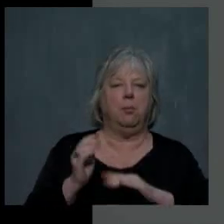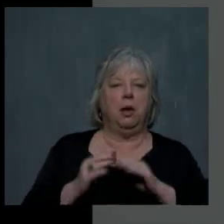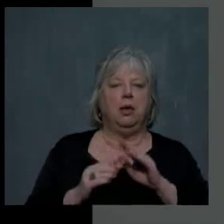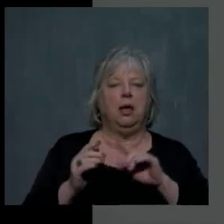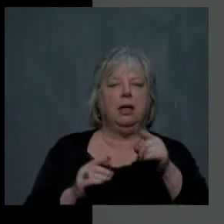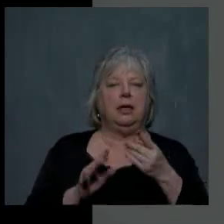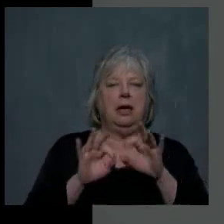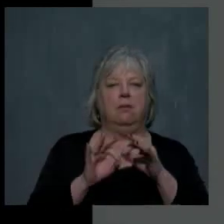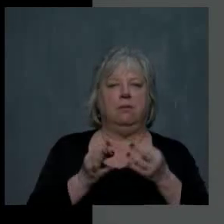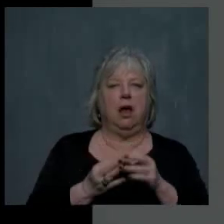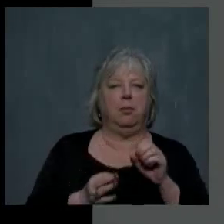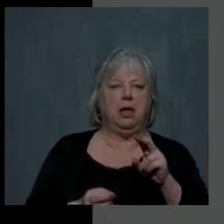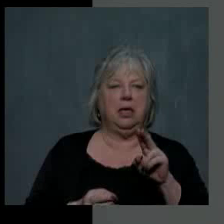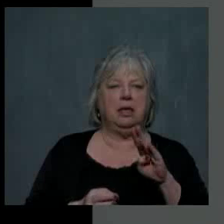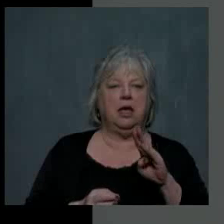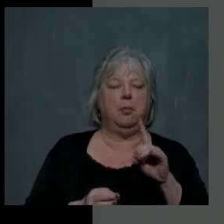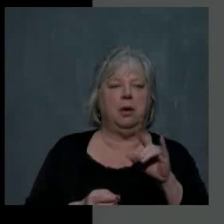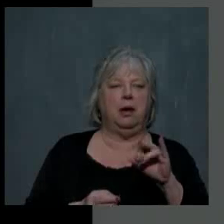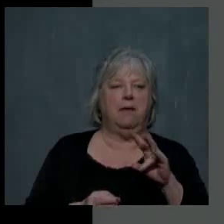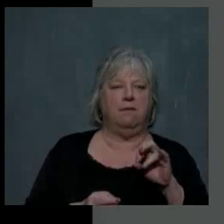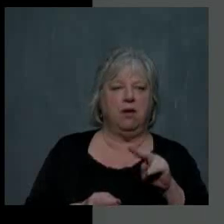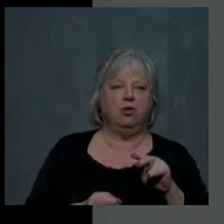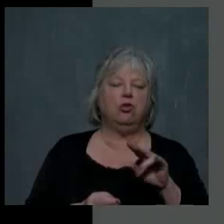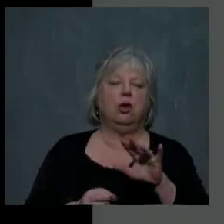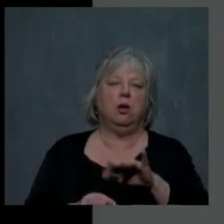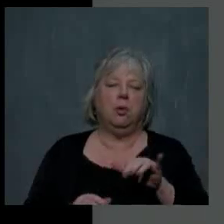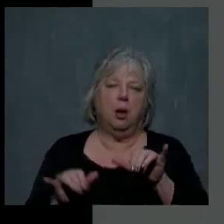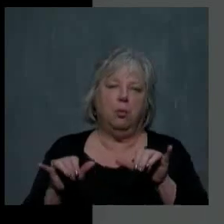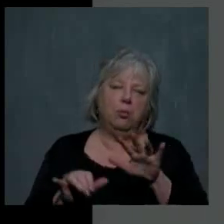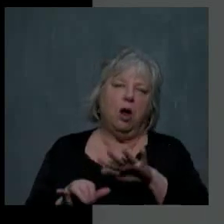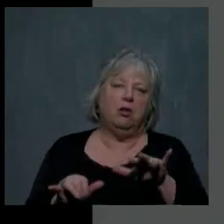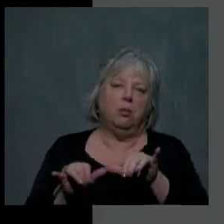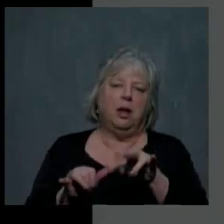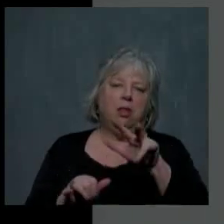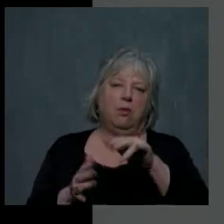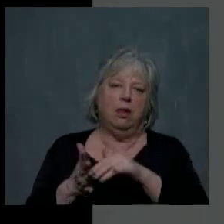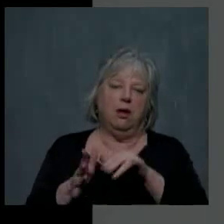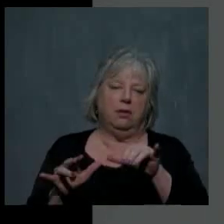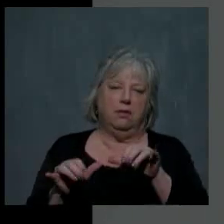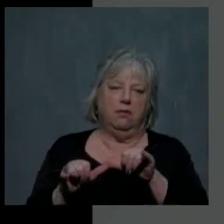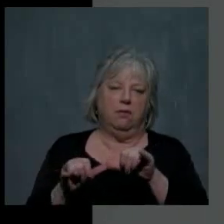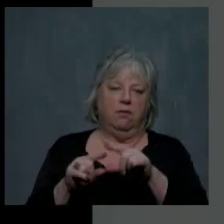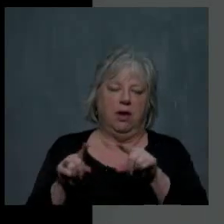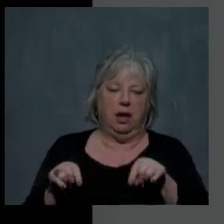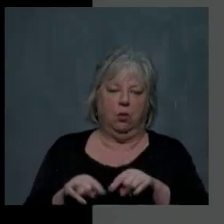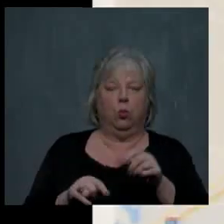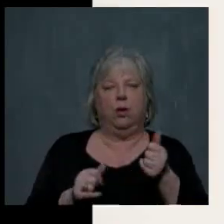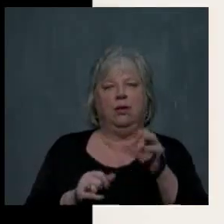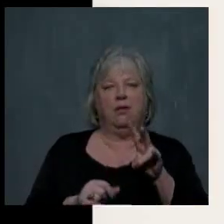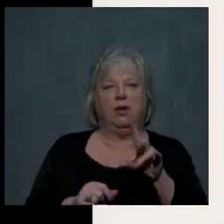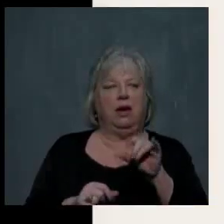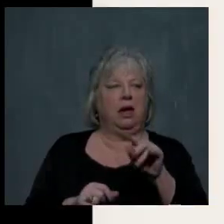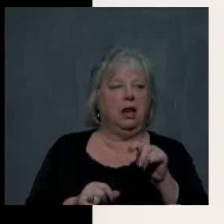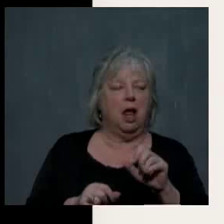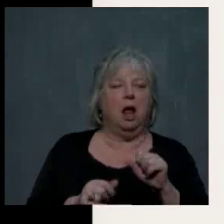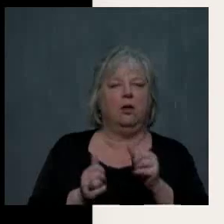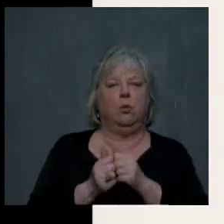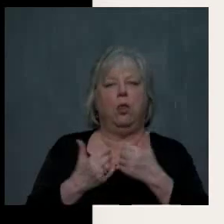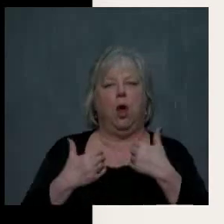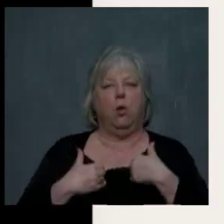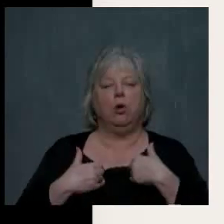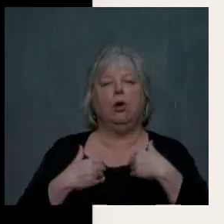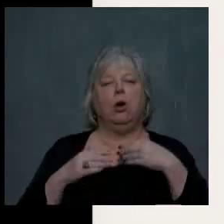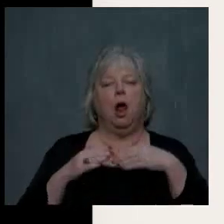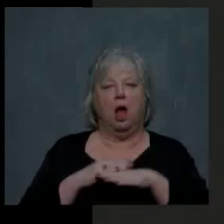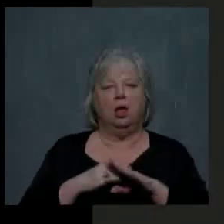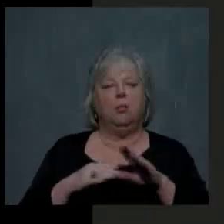subdivision. The lots are proposed with an average size of 3,000 square feet. The development is proposed with 17 lots of owner-occupied attached housing. The site